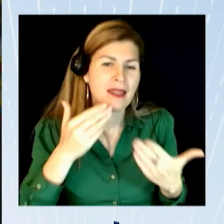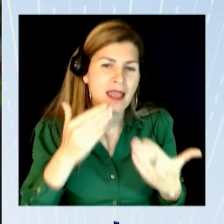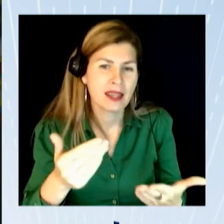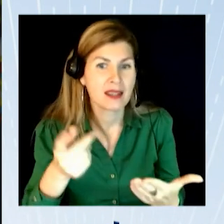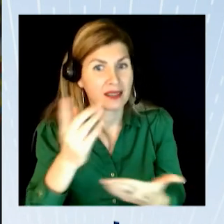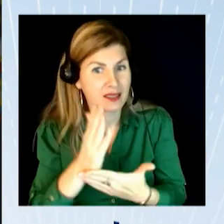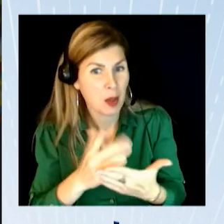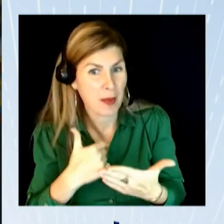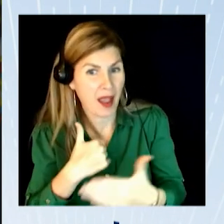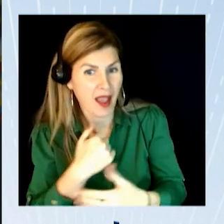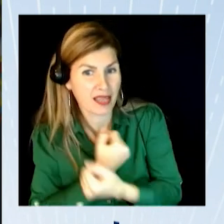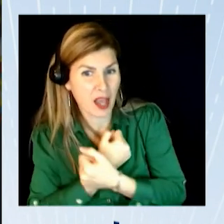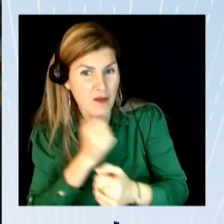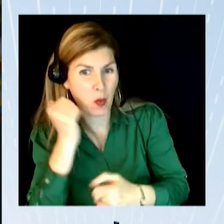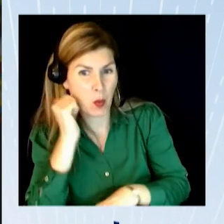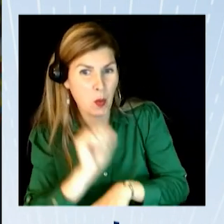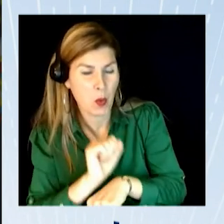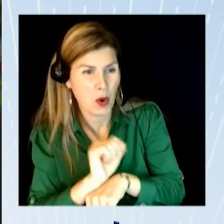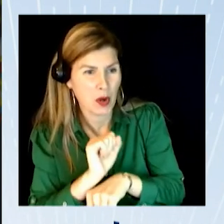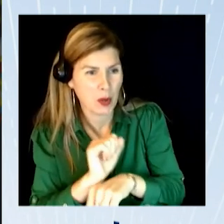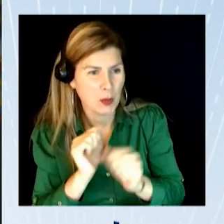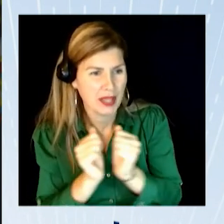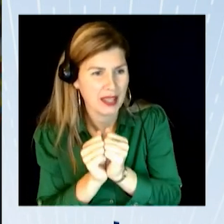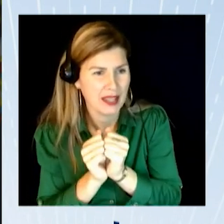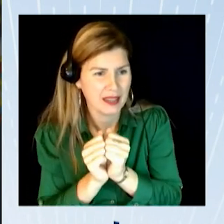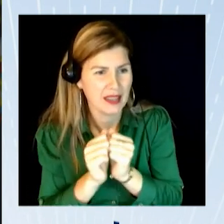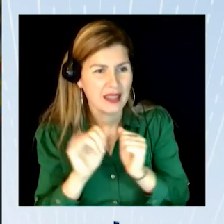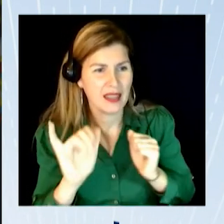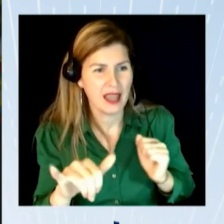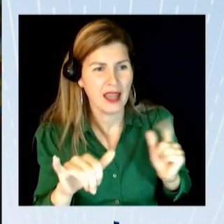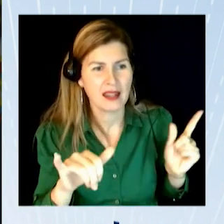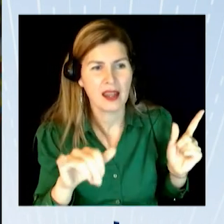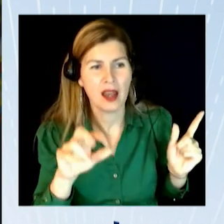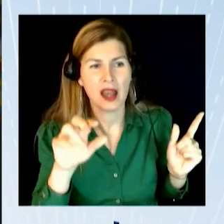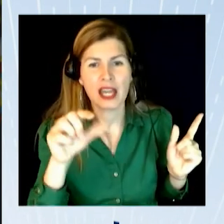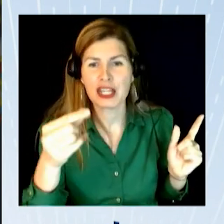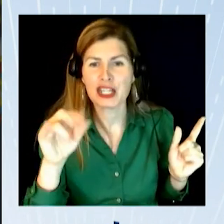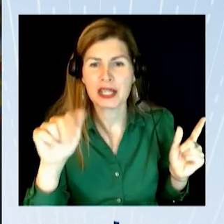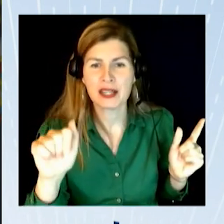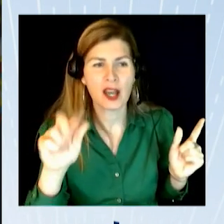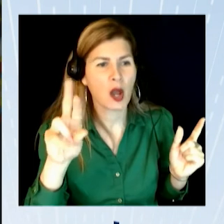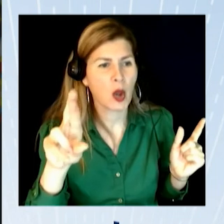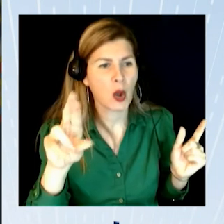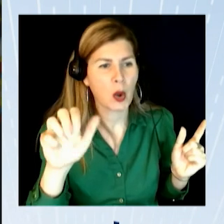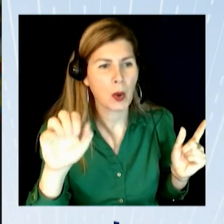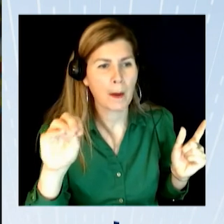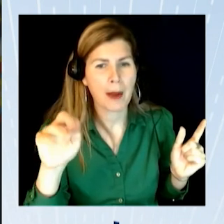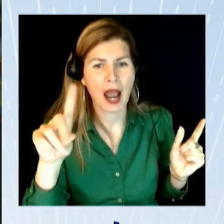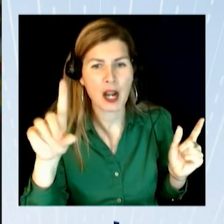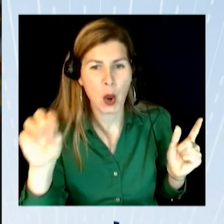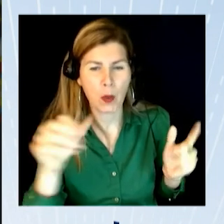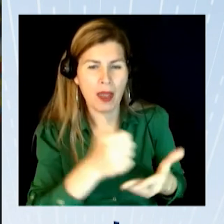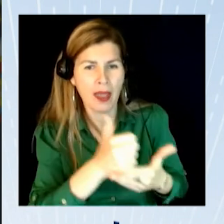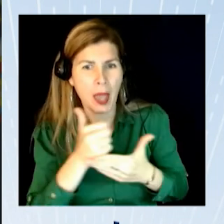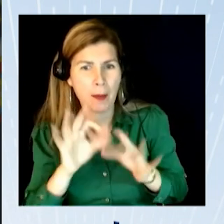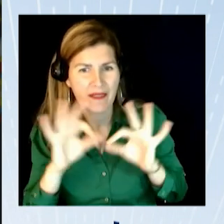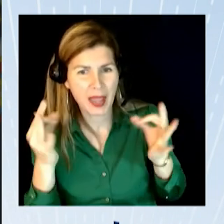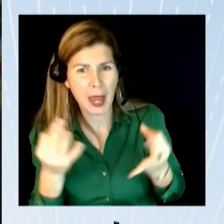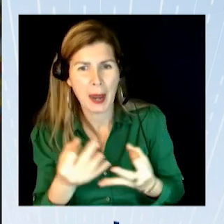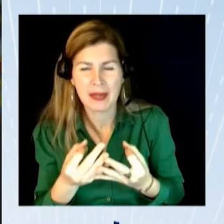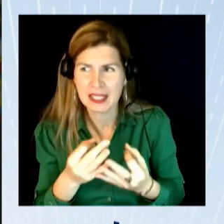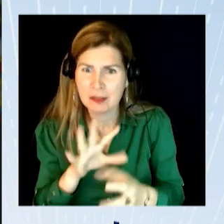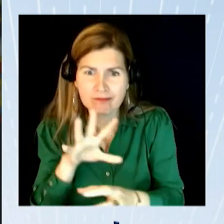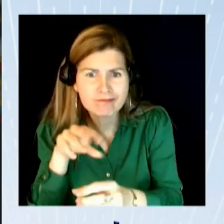to day is Dina Raimondo, doing an extraordinary job to really put the focus on how we can help families participate in the